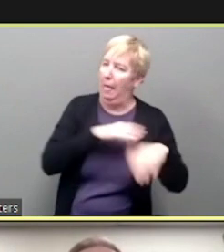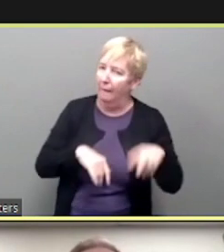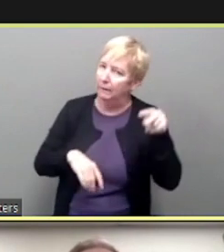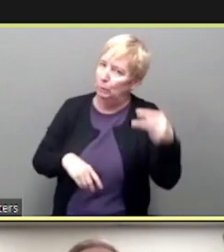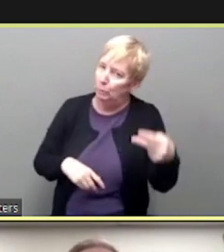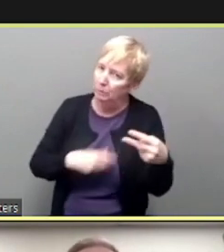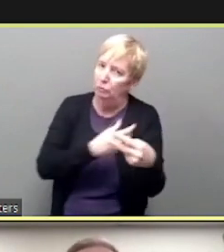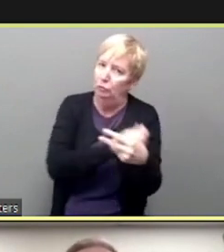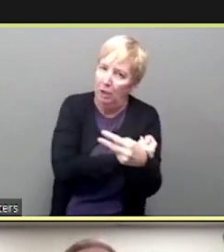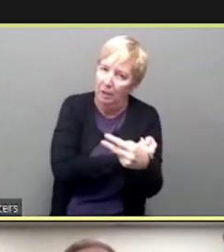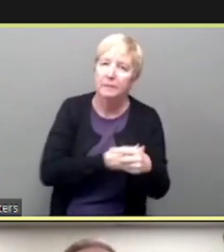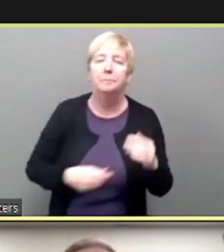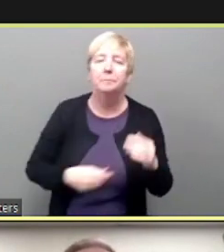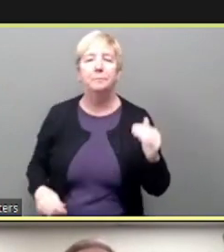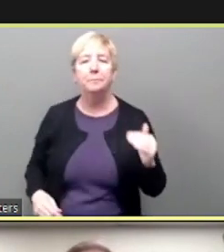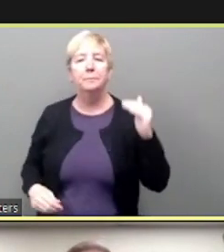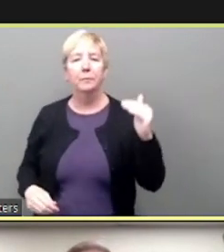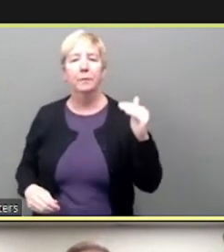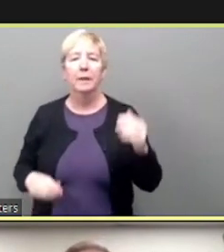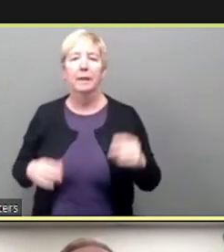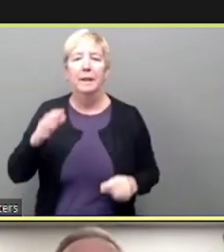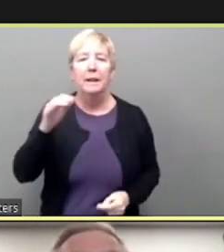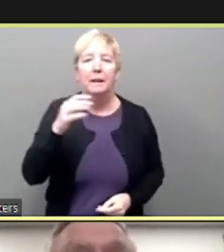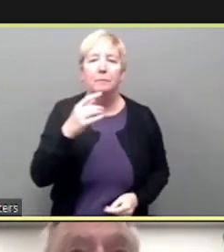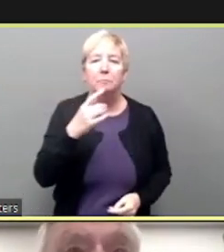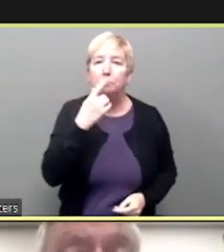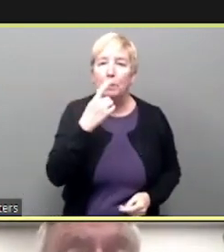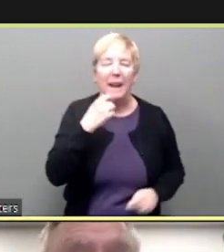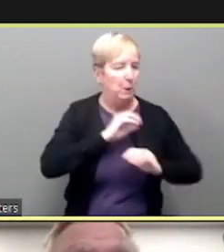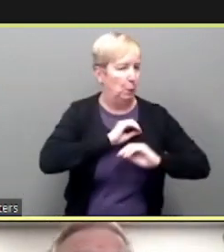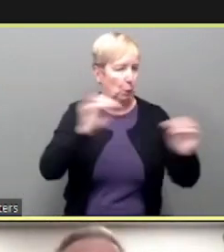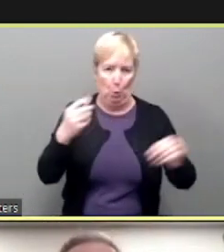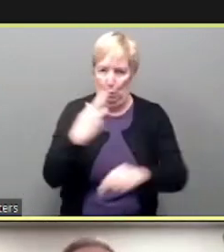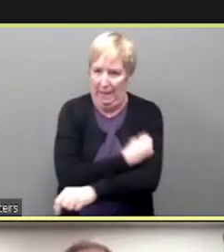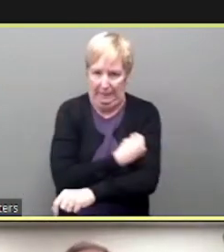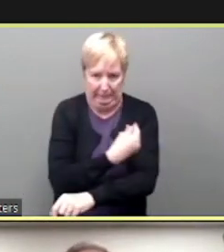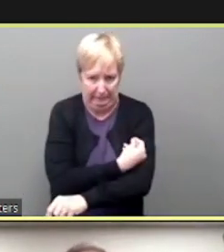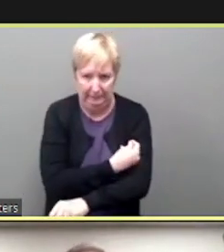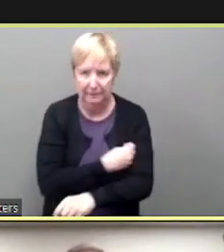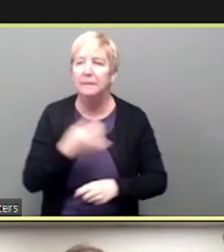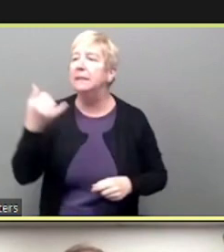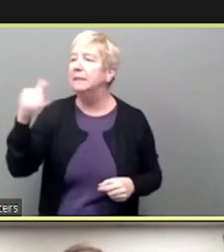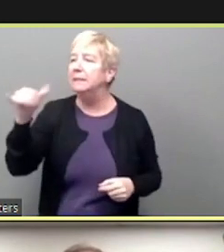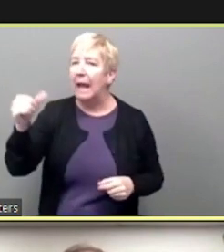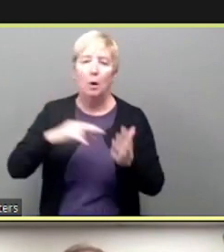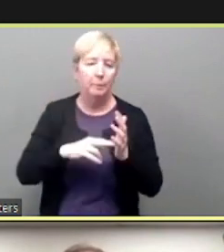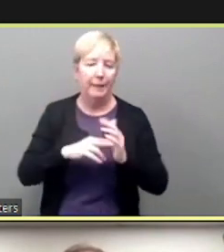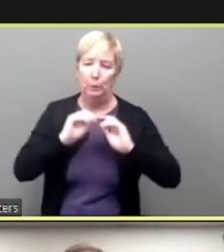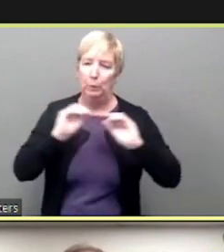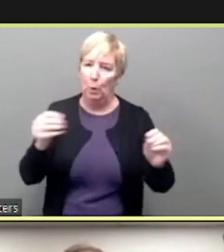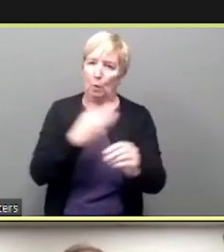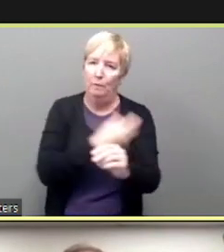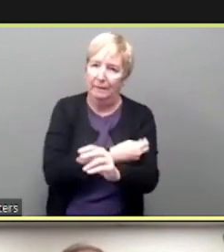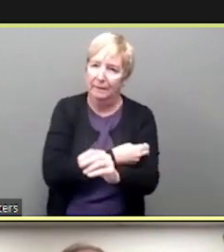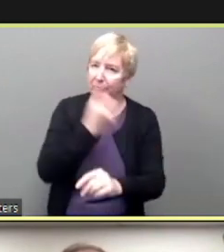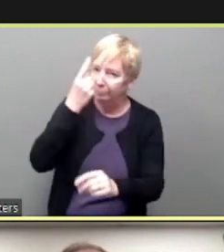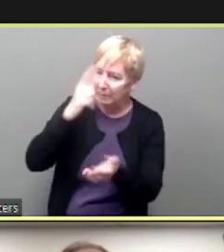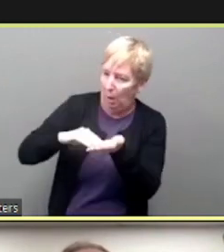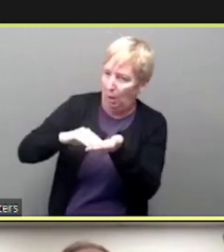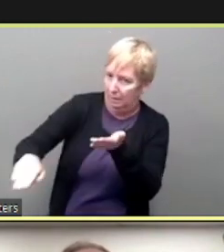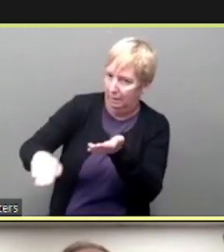an exemption. And you can see we've done really well with our hospitals in the state, and